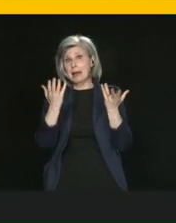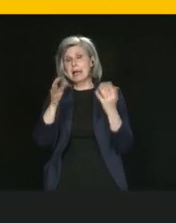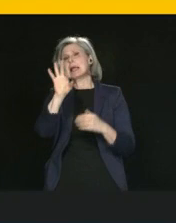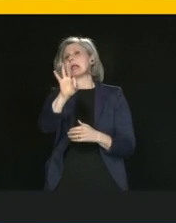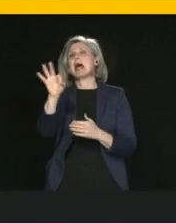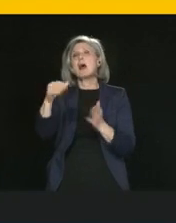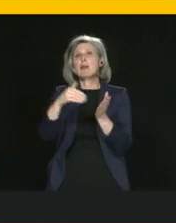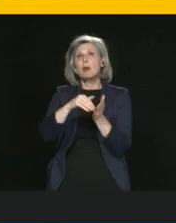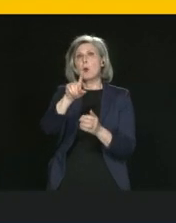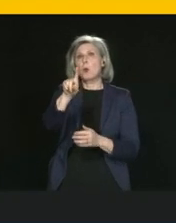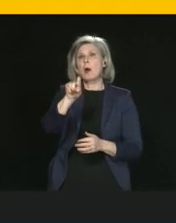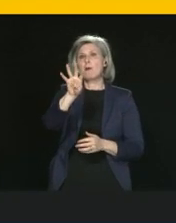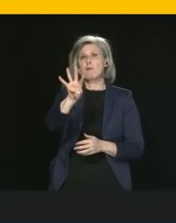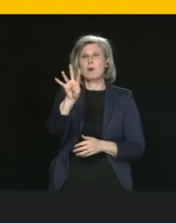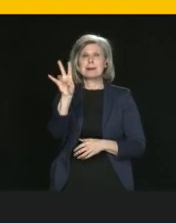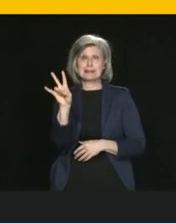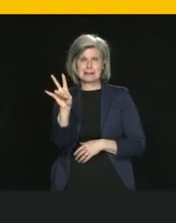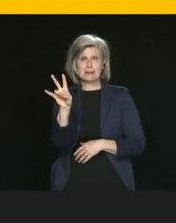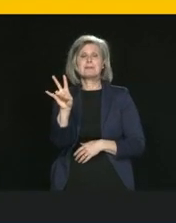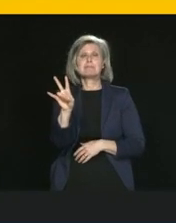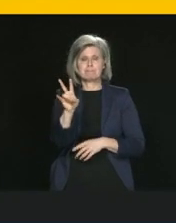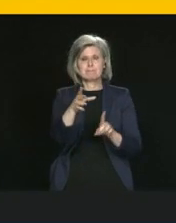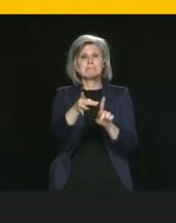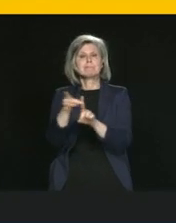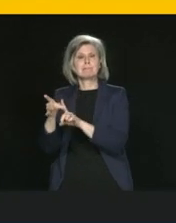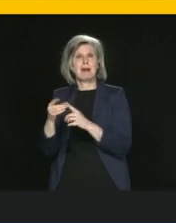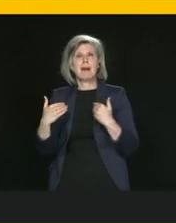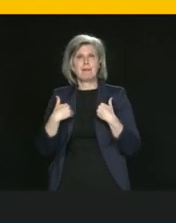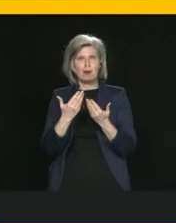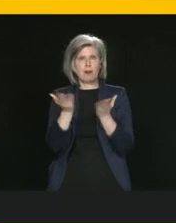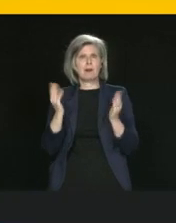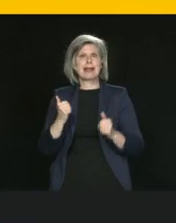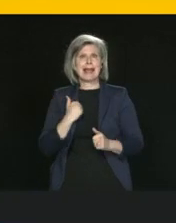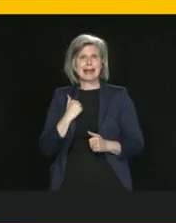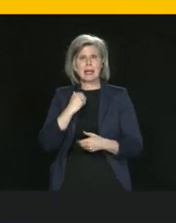99,147 cases, including 8,175 deaths, and